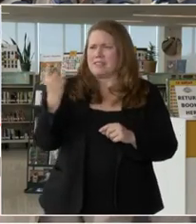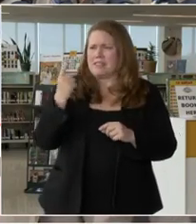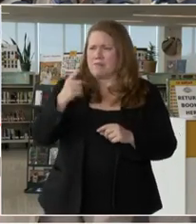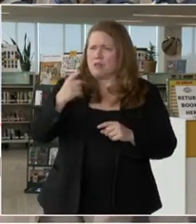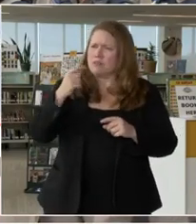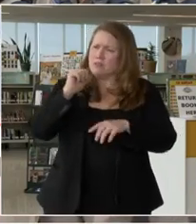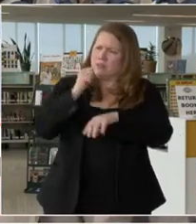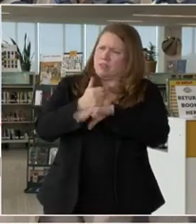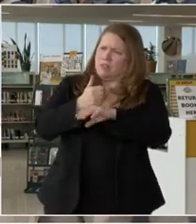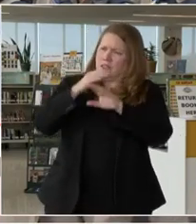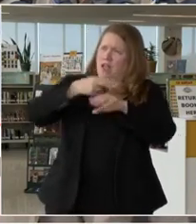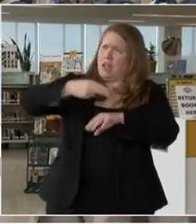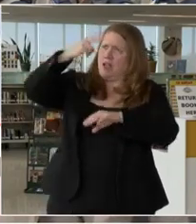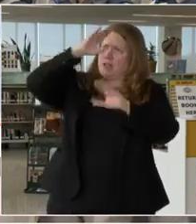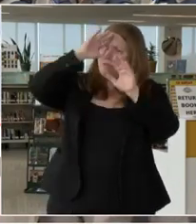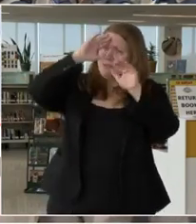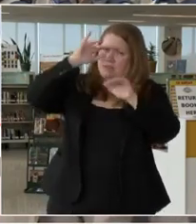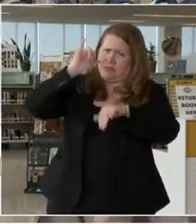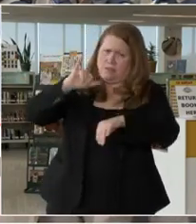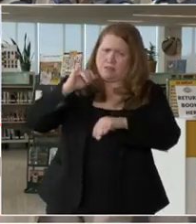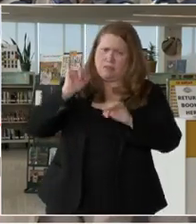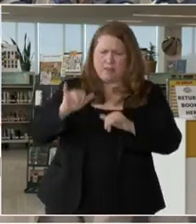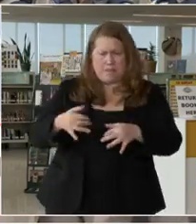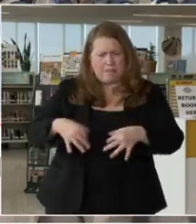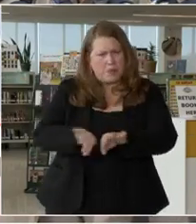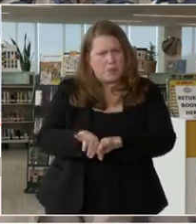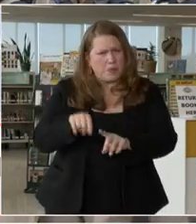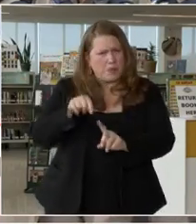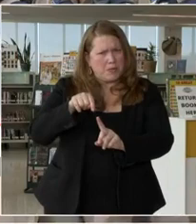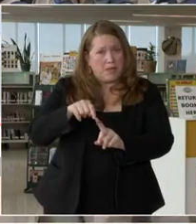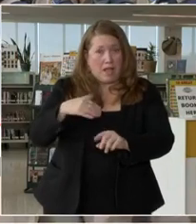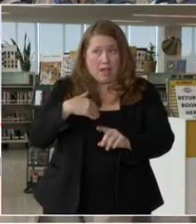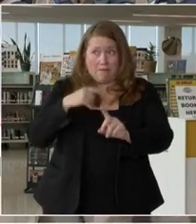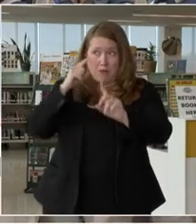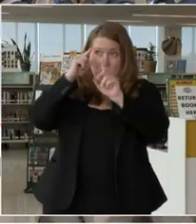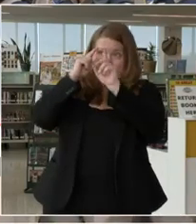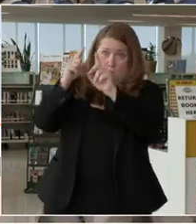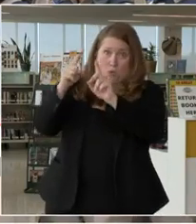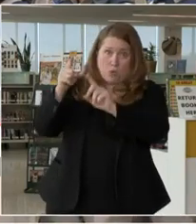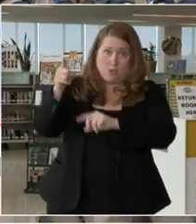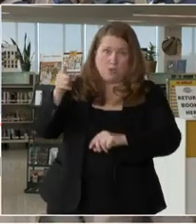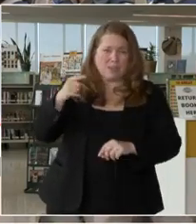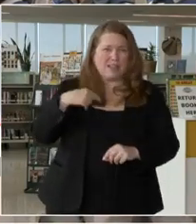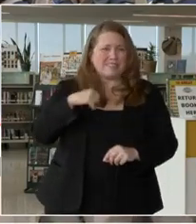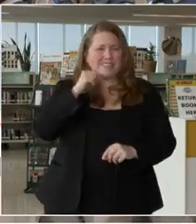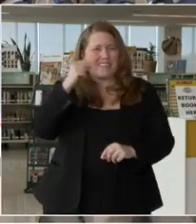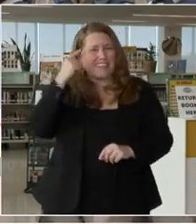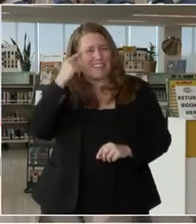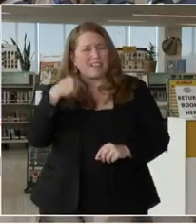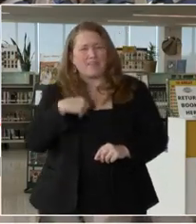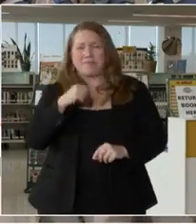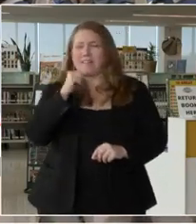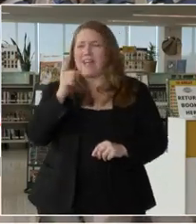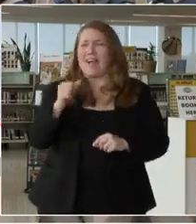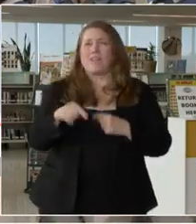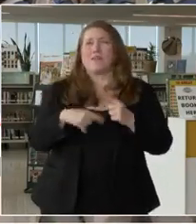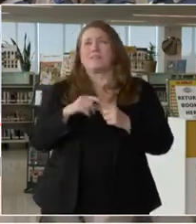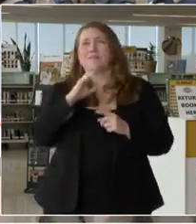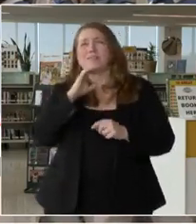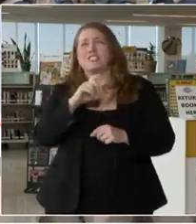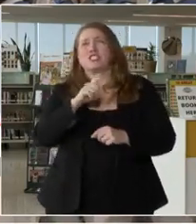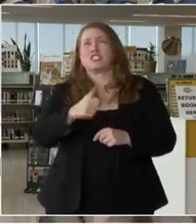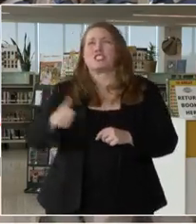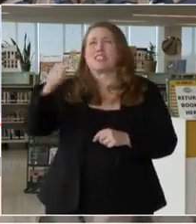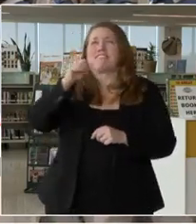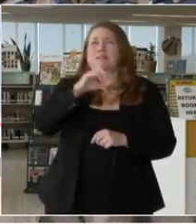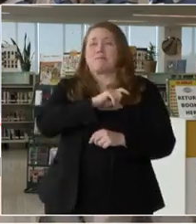You know what I'm saying? And that's important. That's important for young people to have those goals, right? I didn't think I would be chief of police, but I was like, okay, I